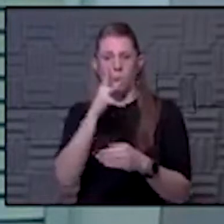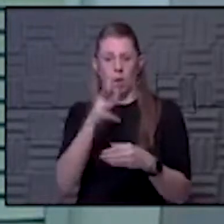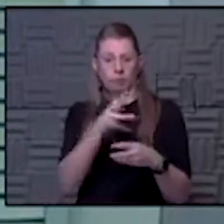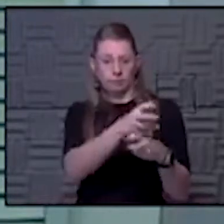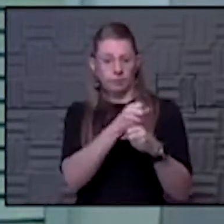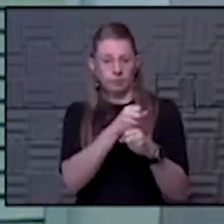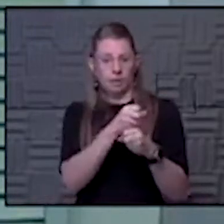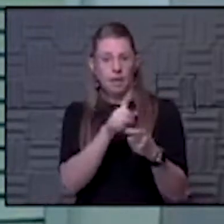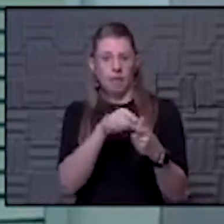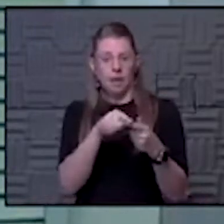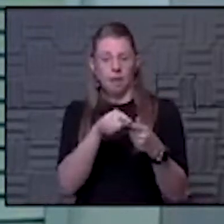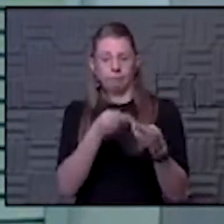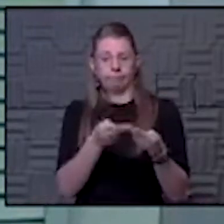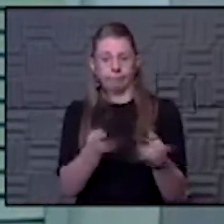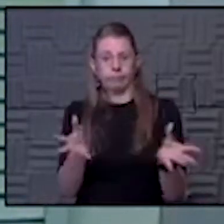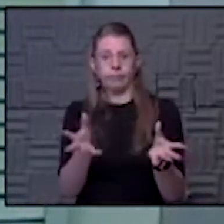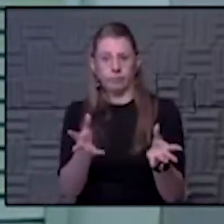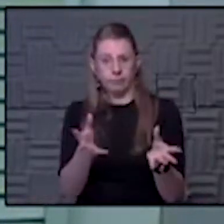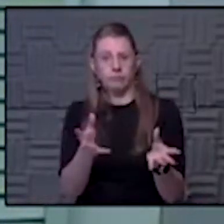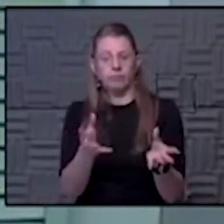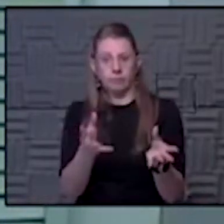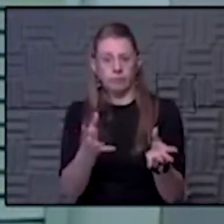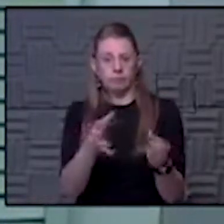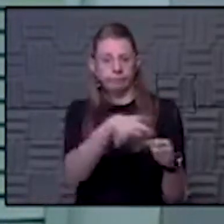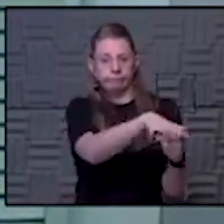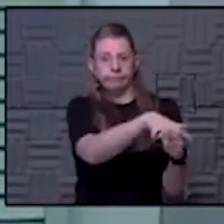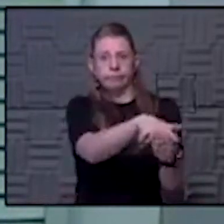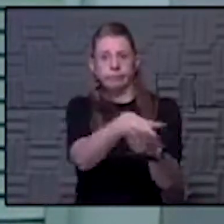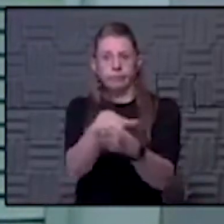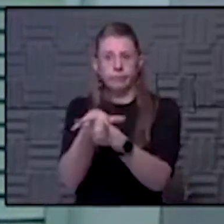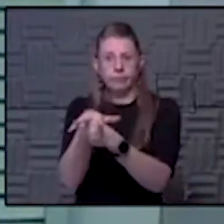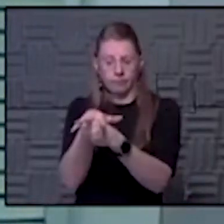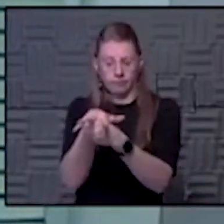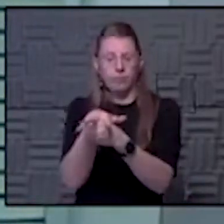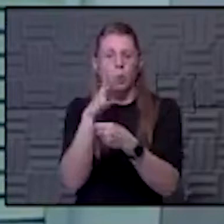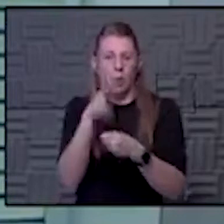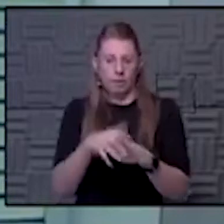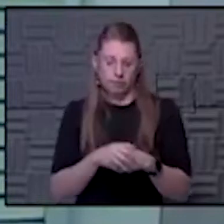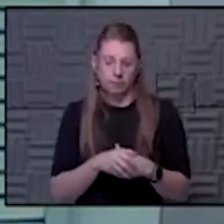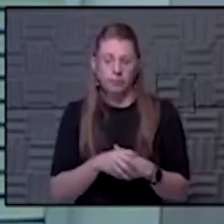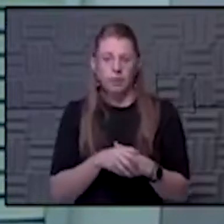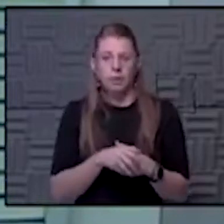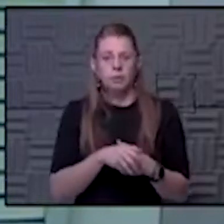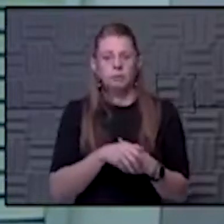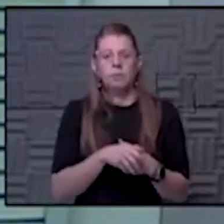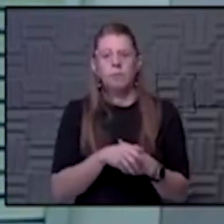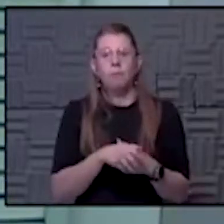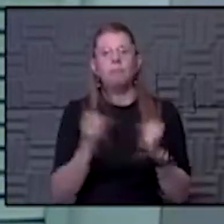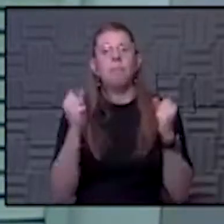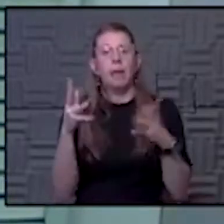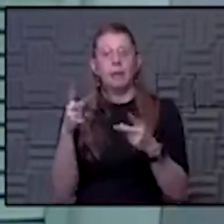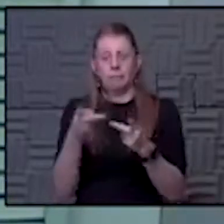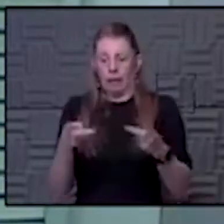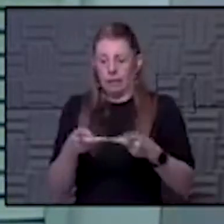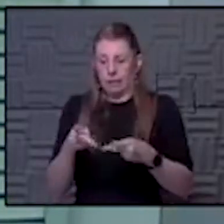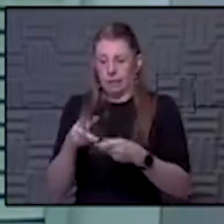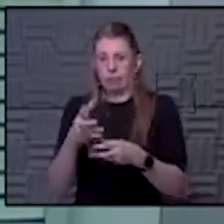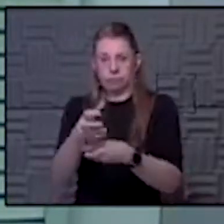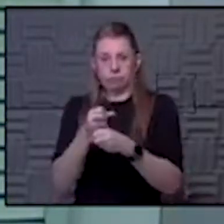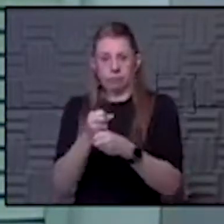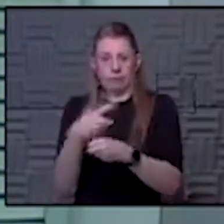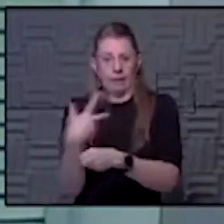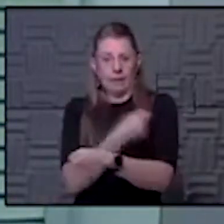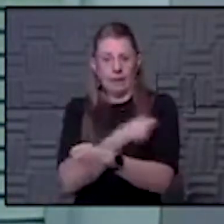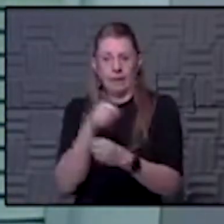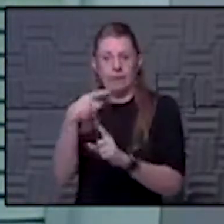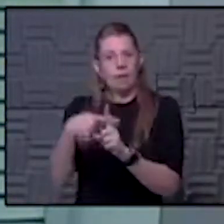then we'll push out to the various points in the state. And there'll be a lot of places receiving the vaccine even this month. It's not